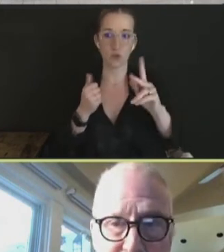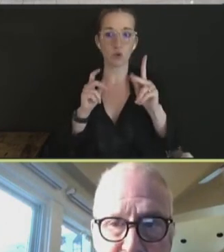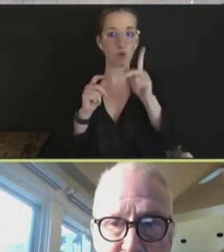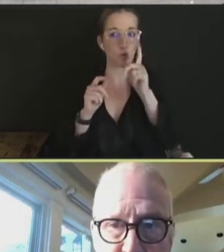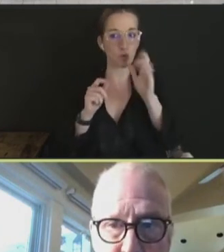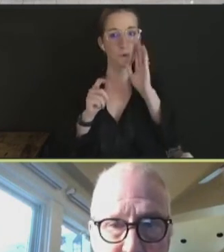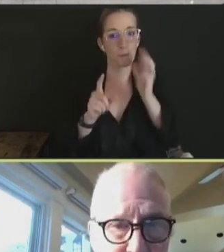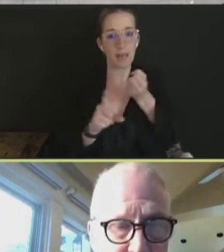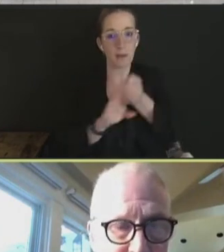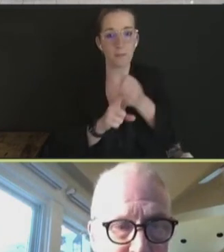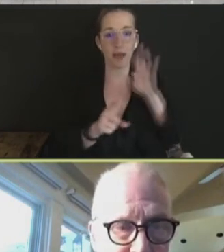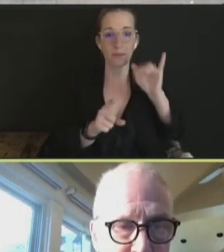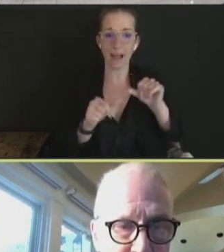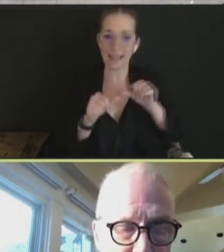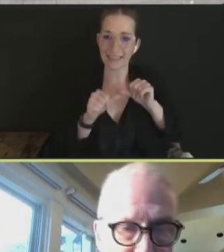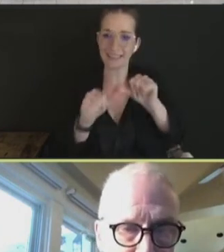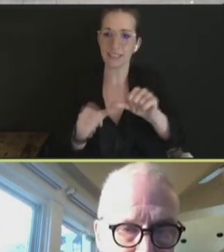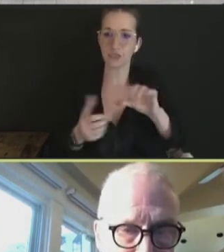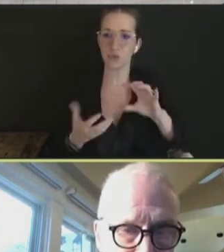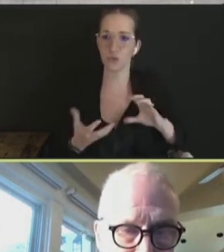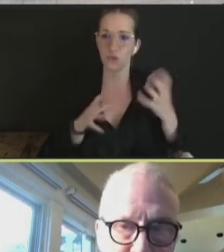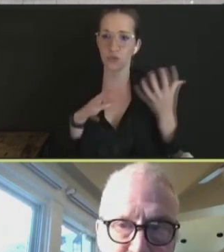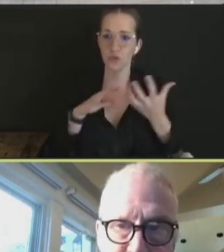the vaccine enterprise.